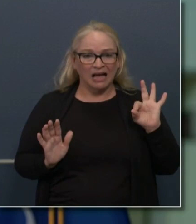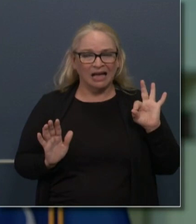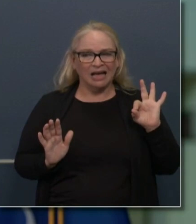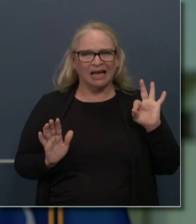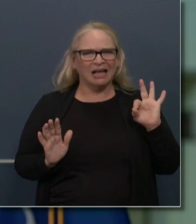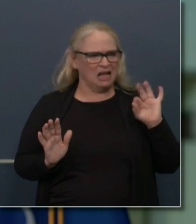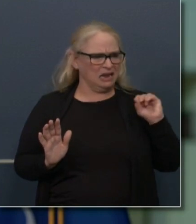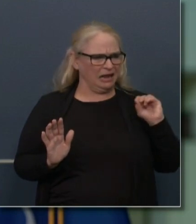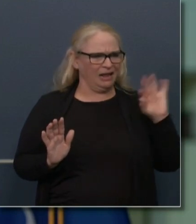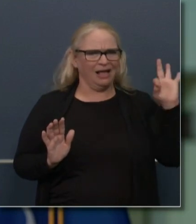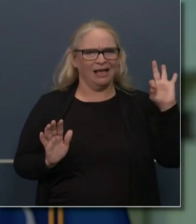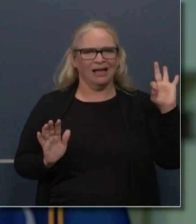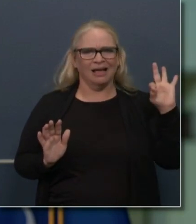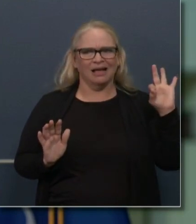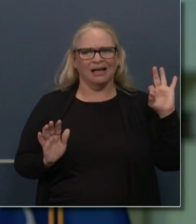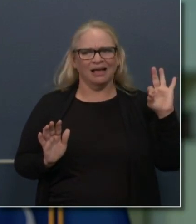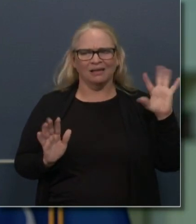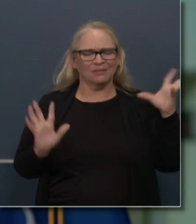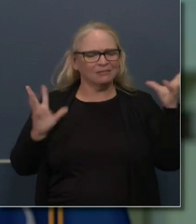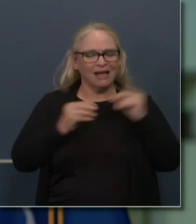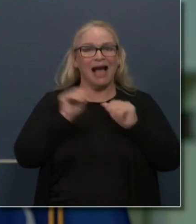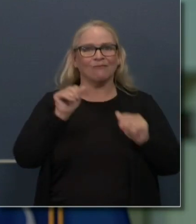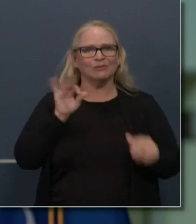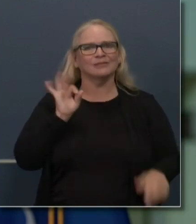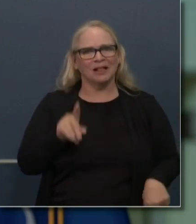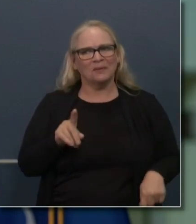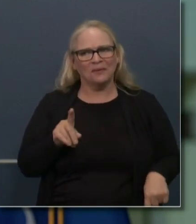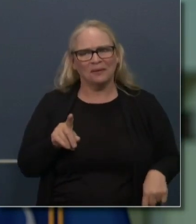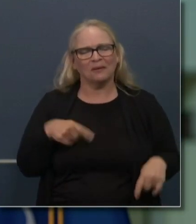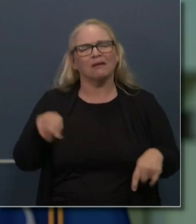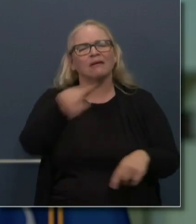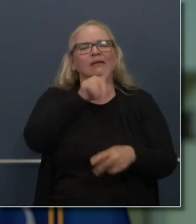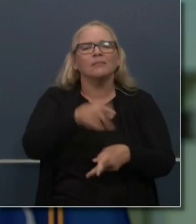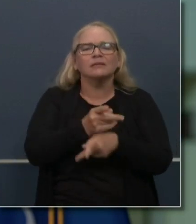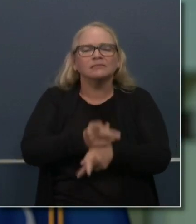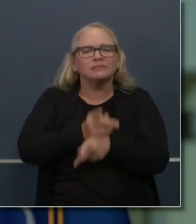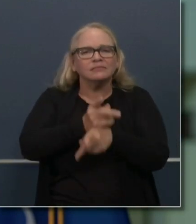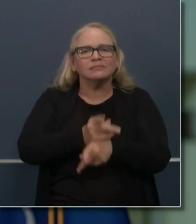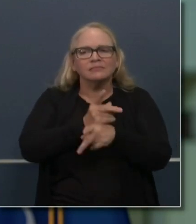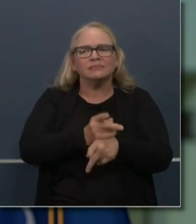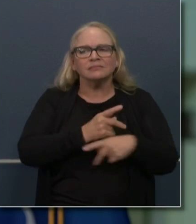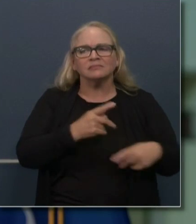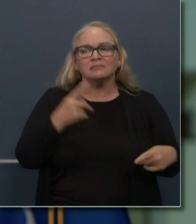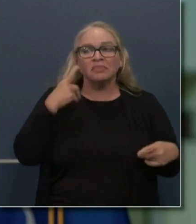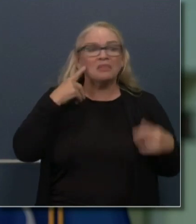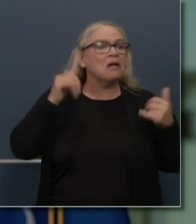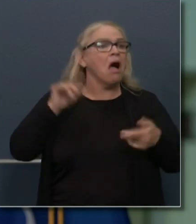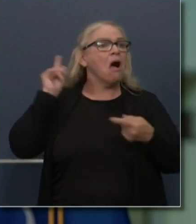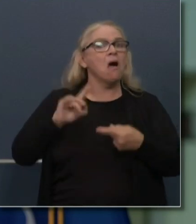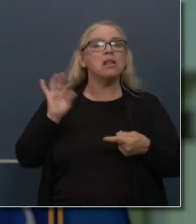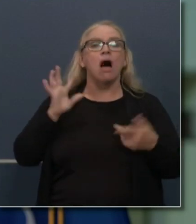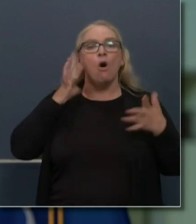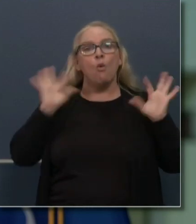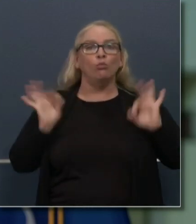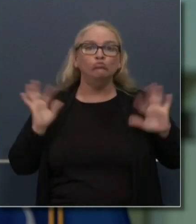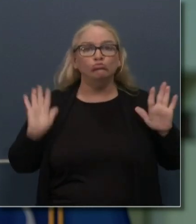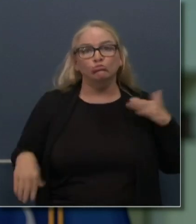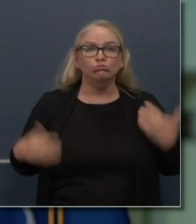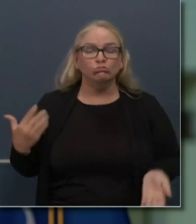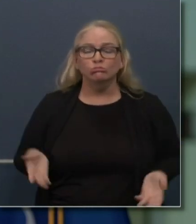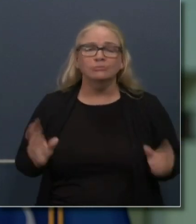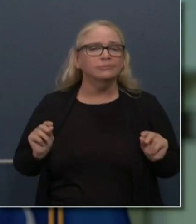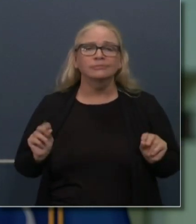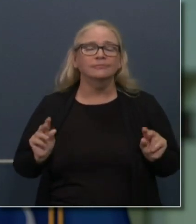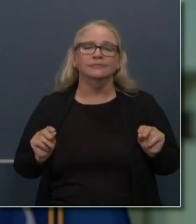people to be cautious about running with that news as somehow that's a trend or should be a headline, when in